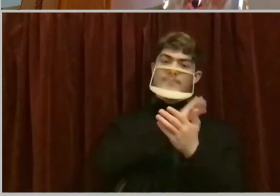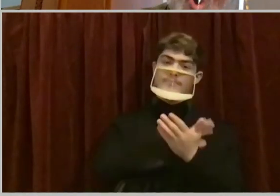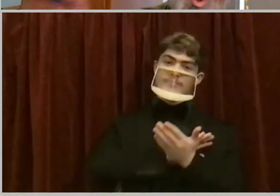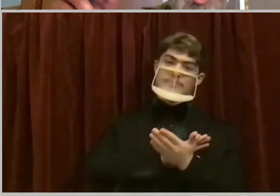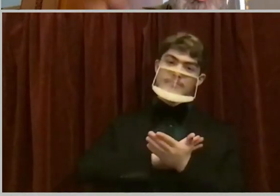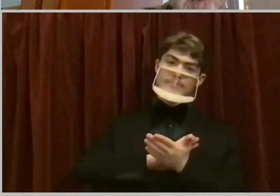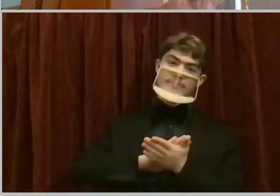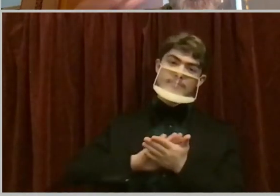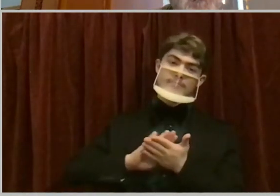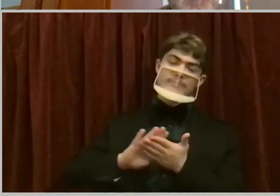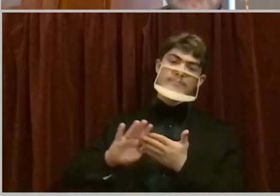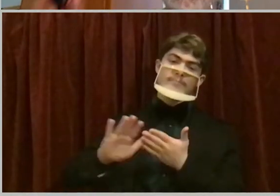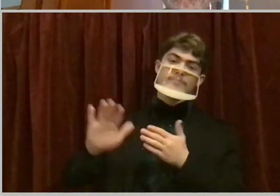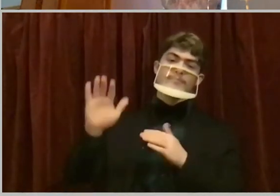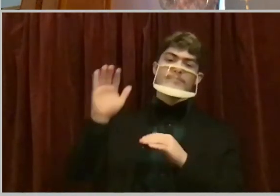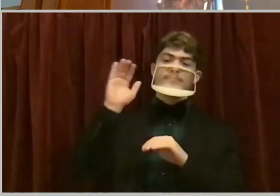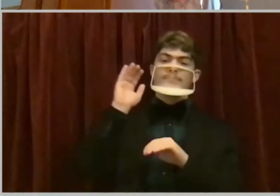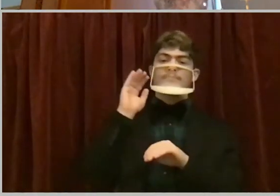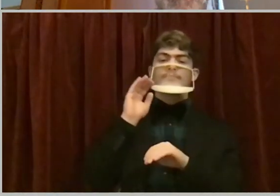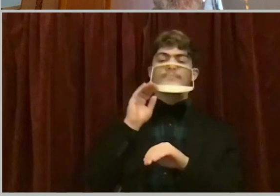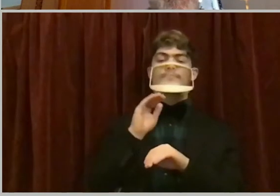night, holy night,